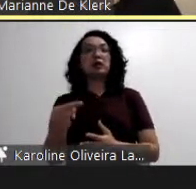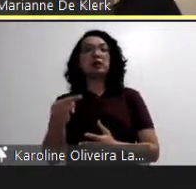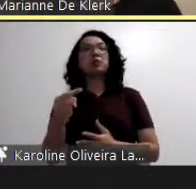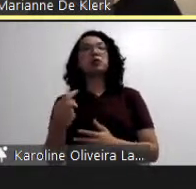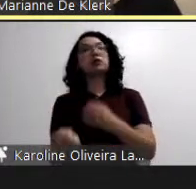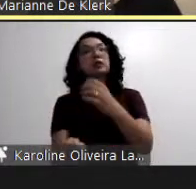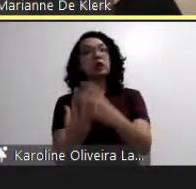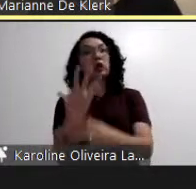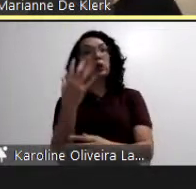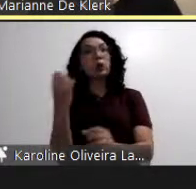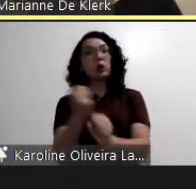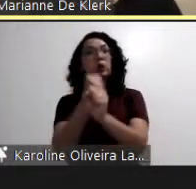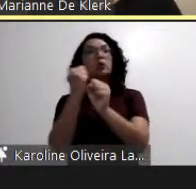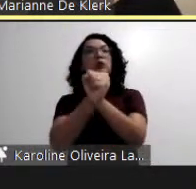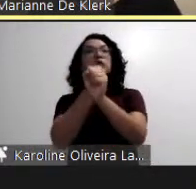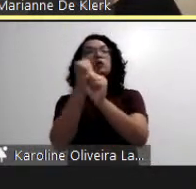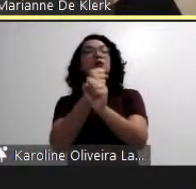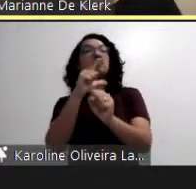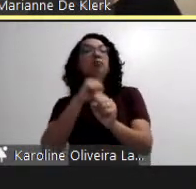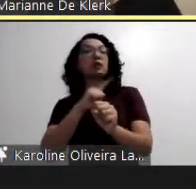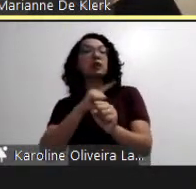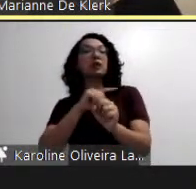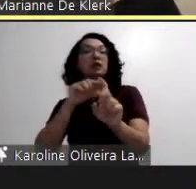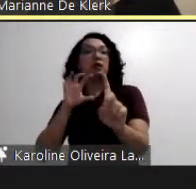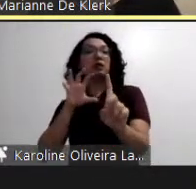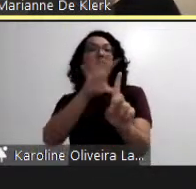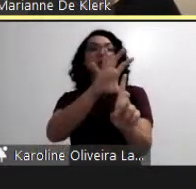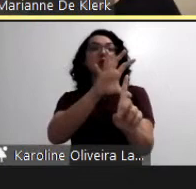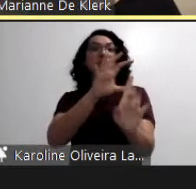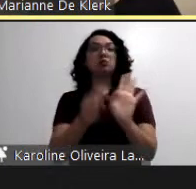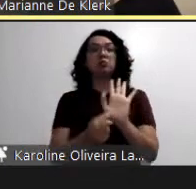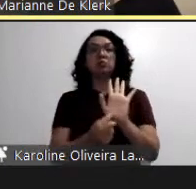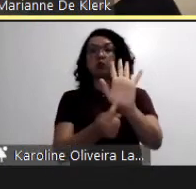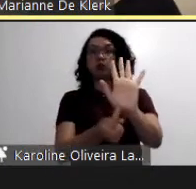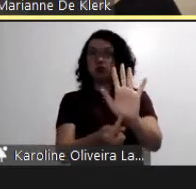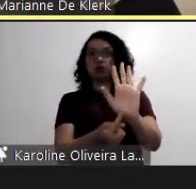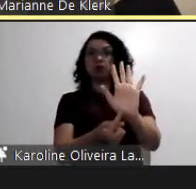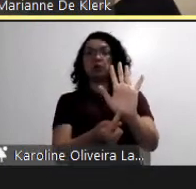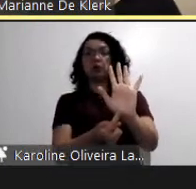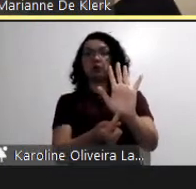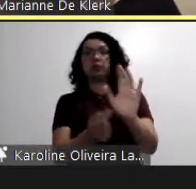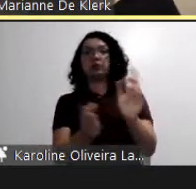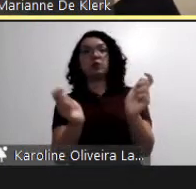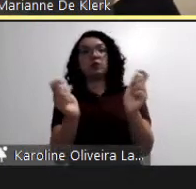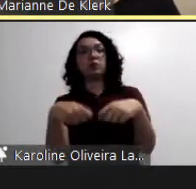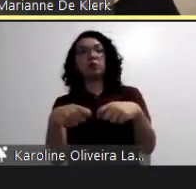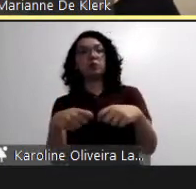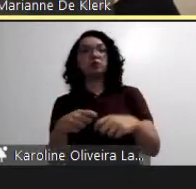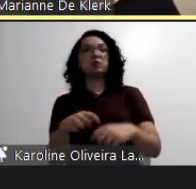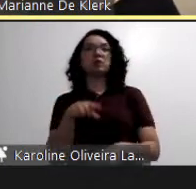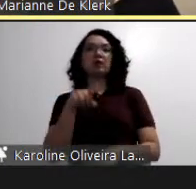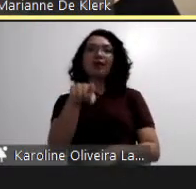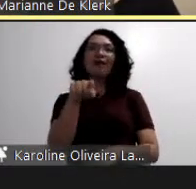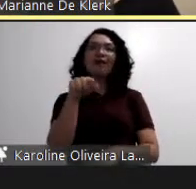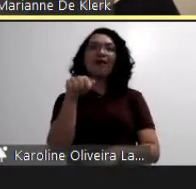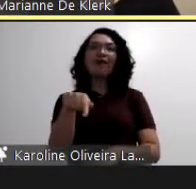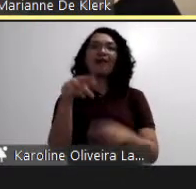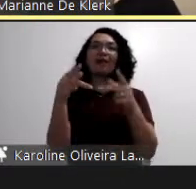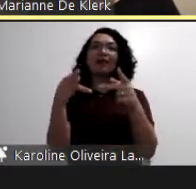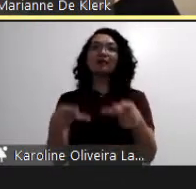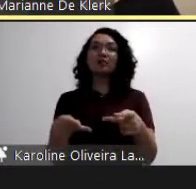Pretoria inner city, that these visionary projects were very seldom fully implemented. Usually fragments were